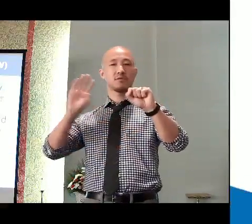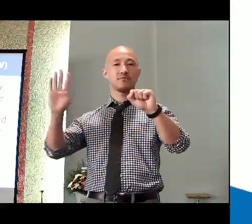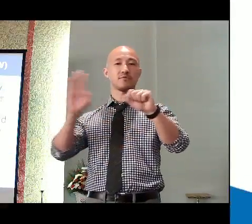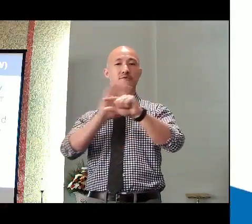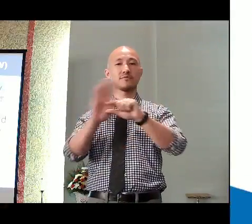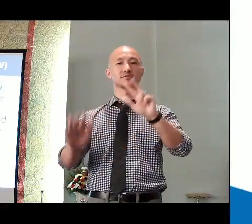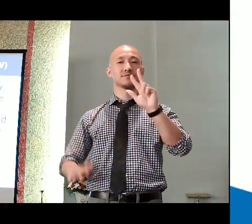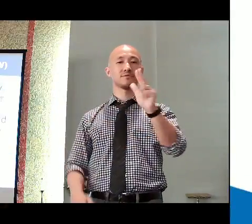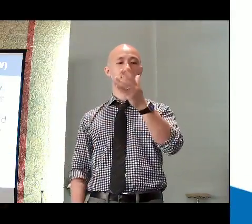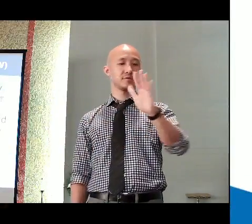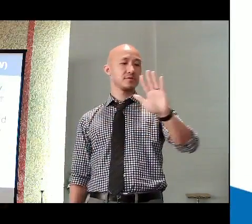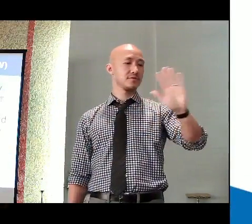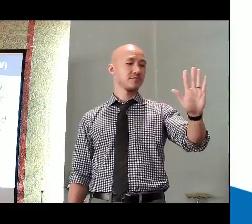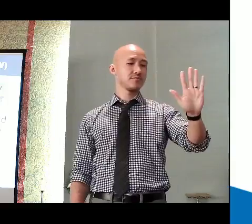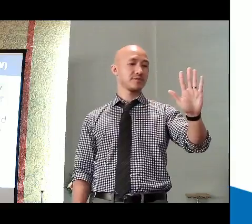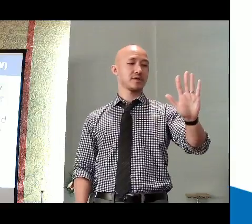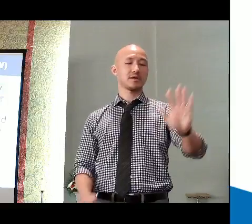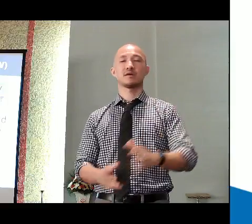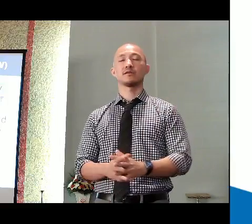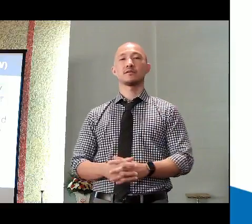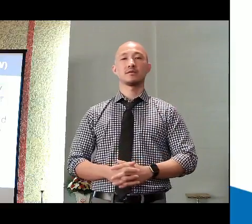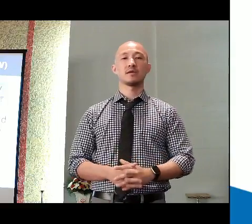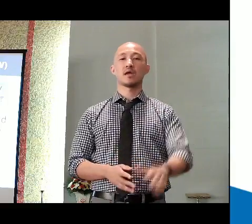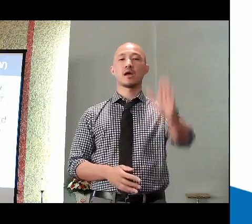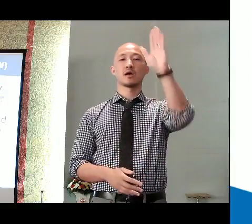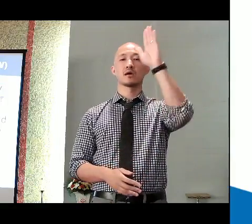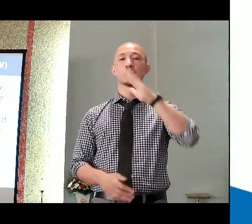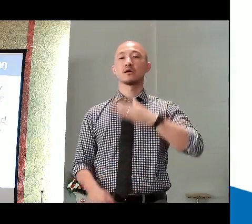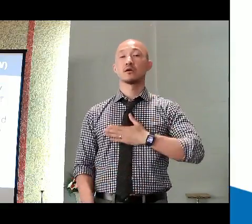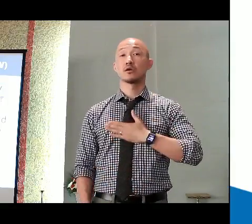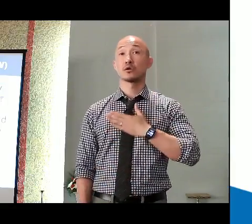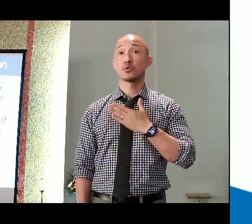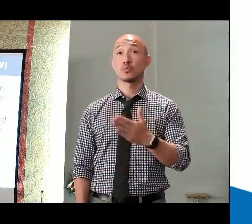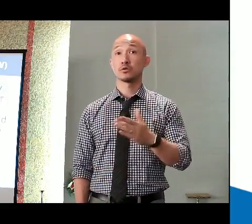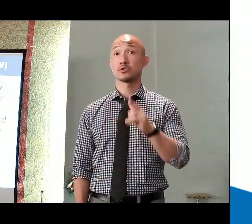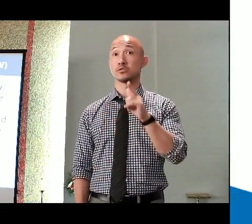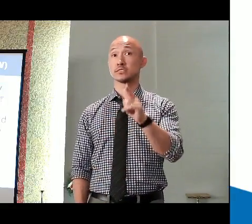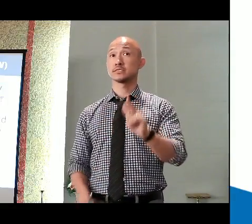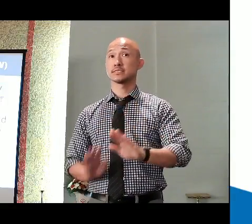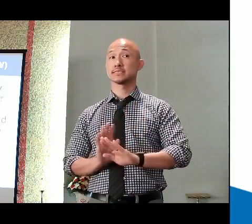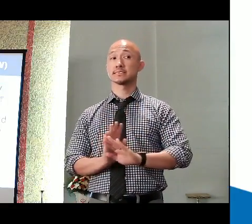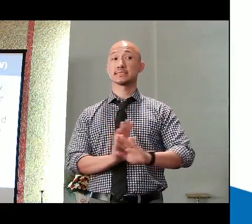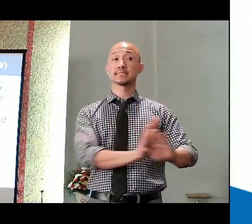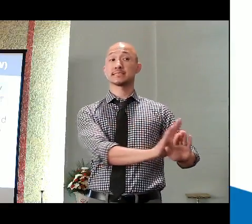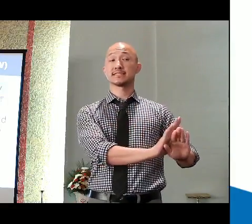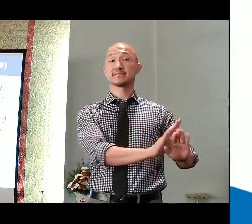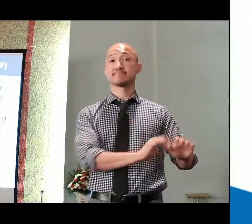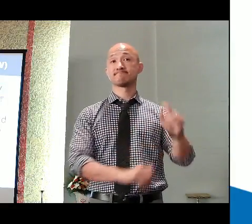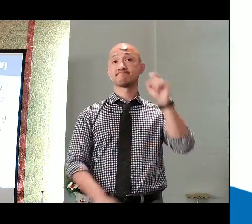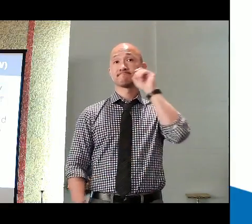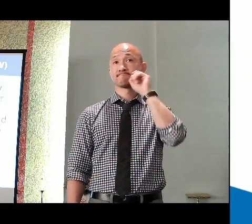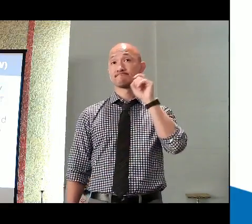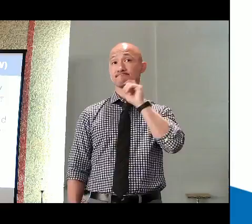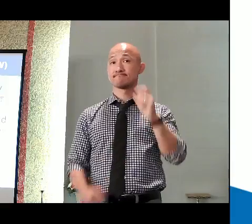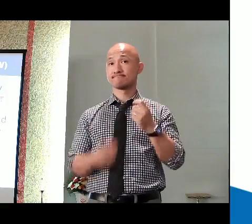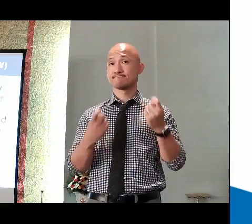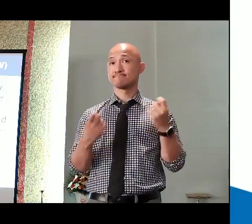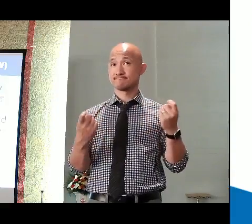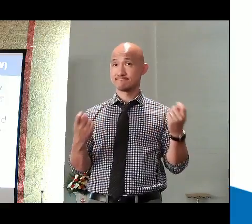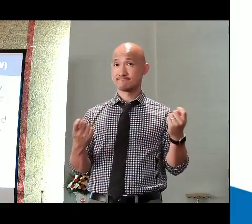Holy Spirit. He says, it is God's will that you keep away from sexual sin